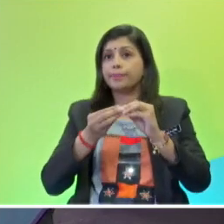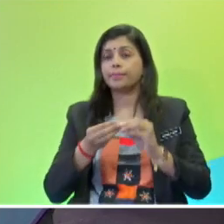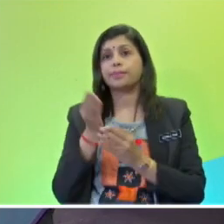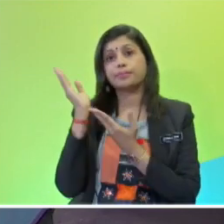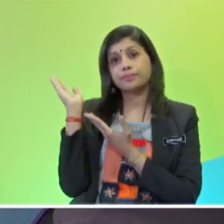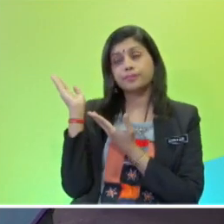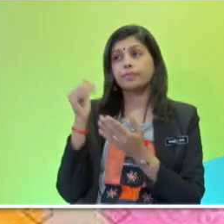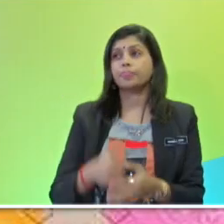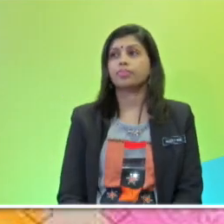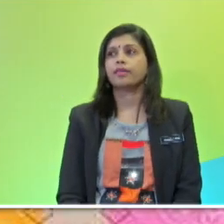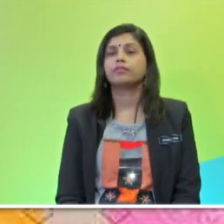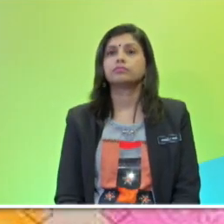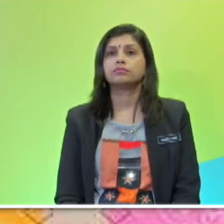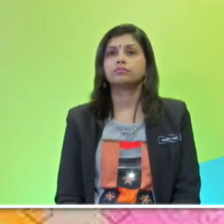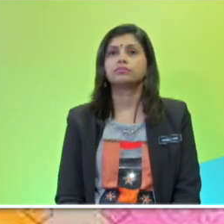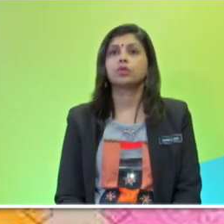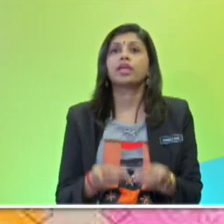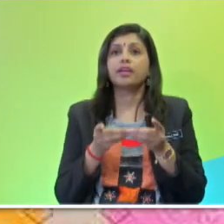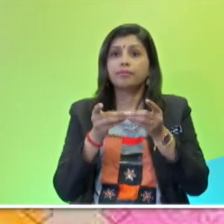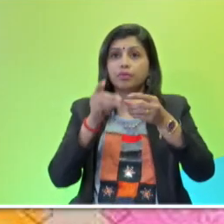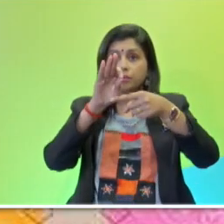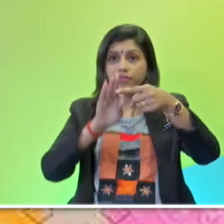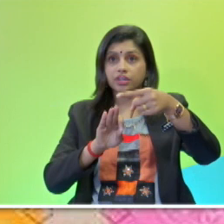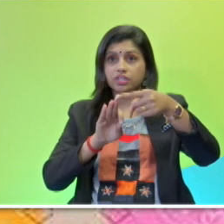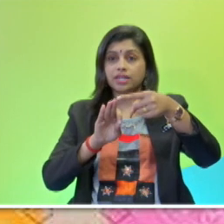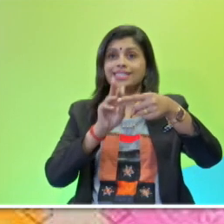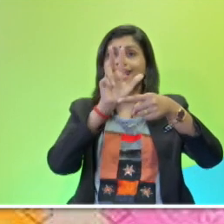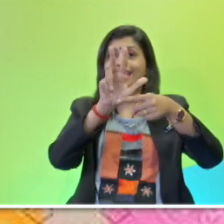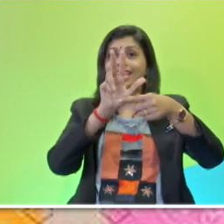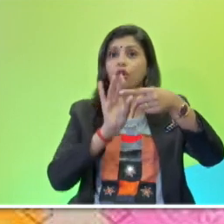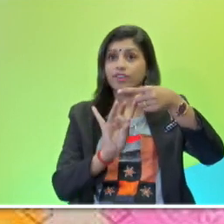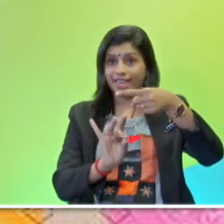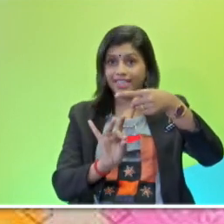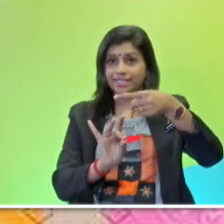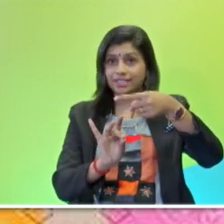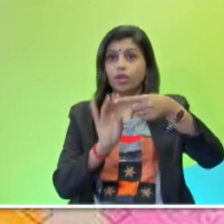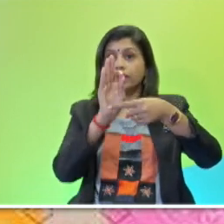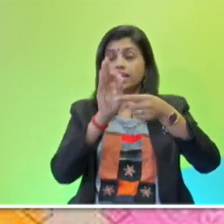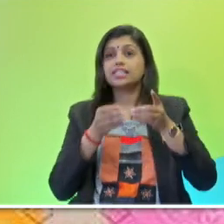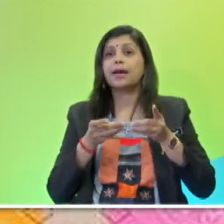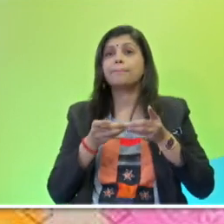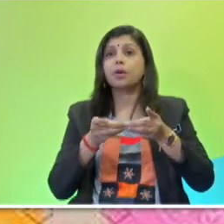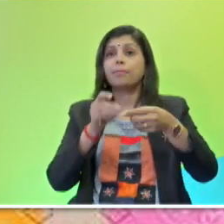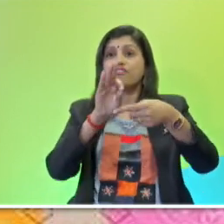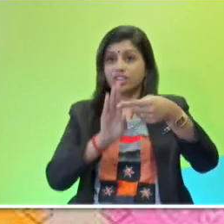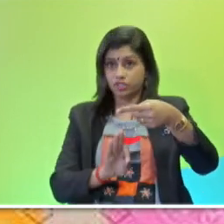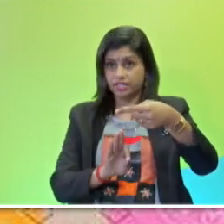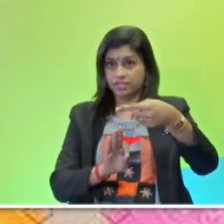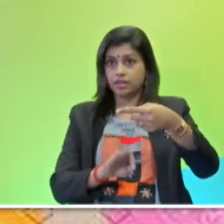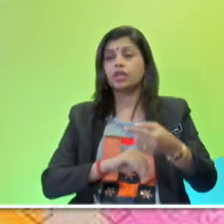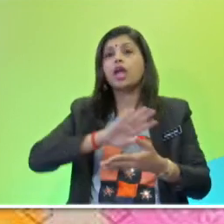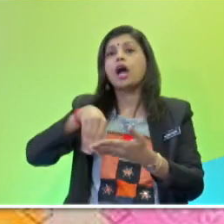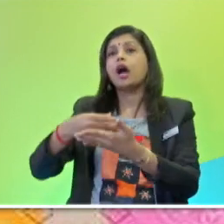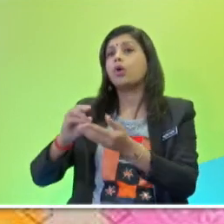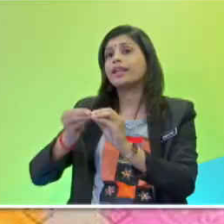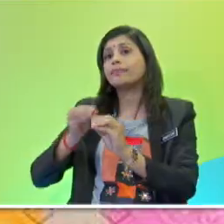first question is 3 over 8 divide by 2. Yes, the 2 is the whole number, 3 over 8 is the proper fraction. Okay,